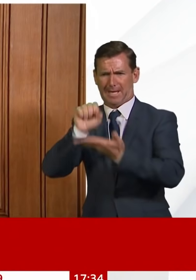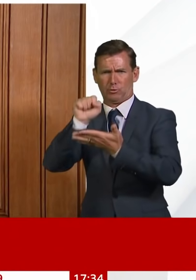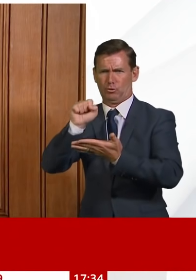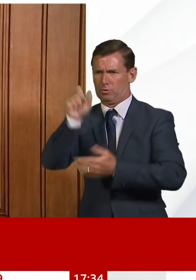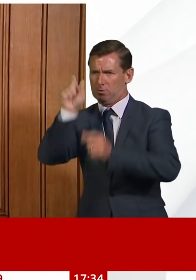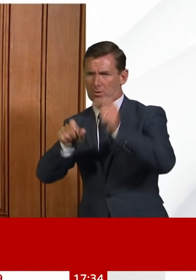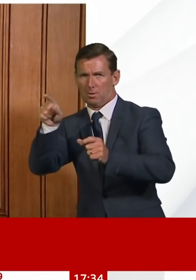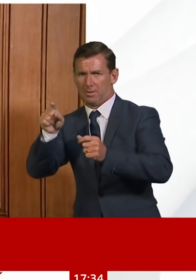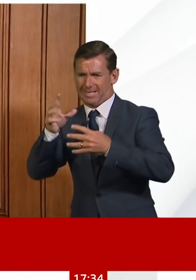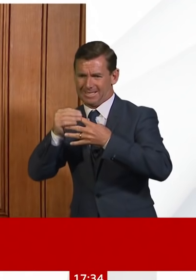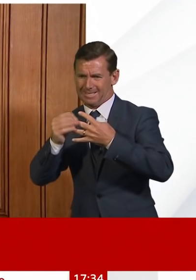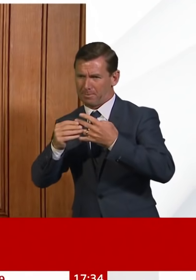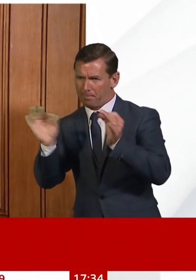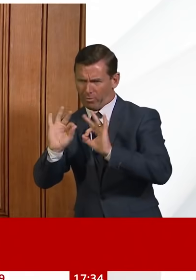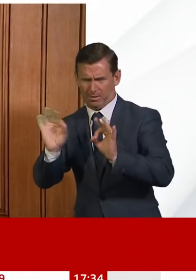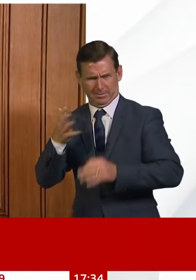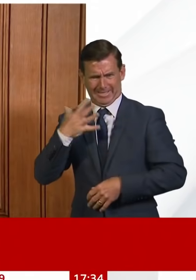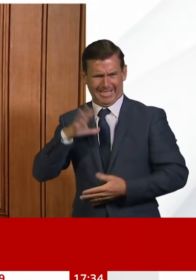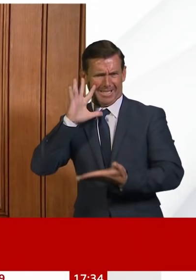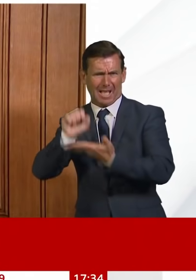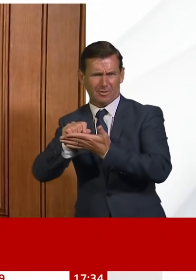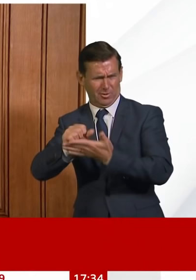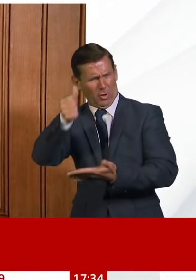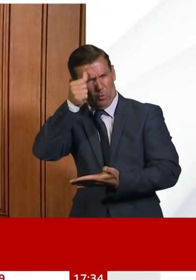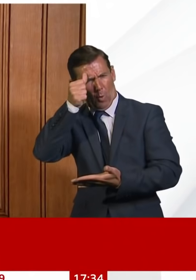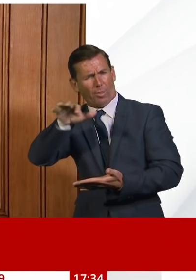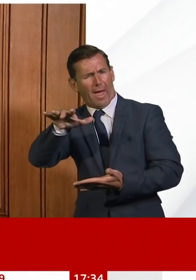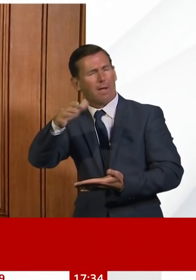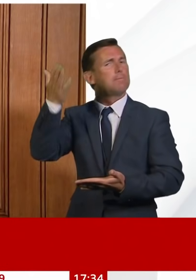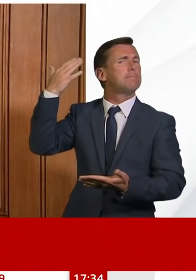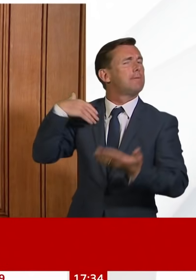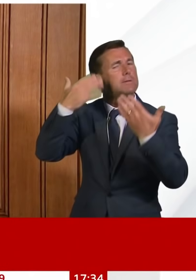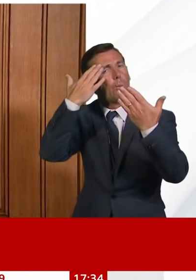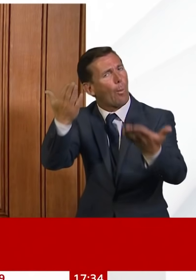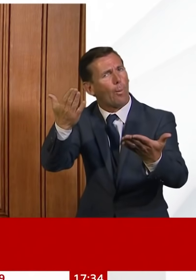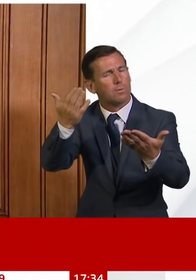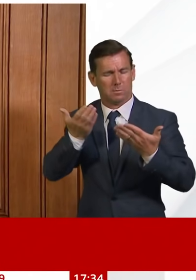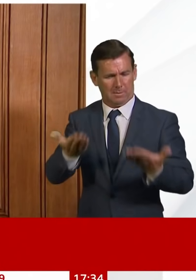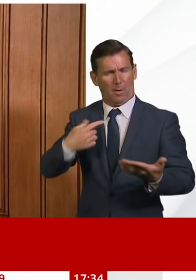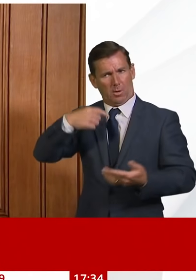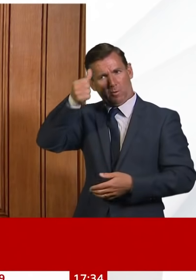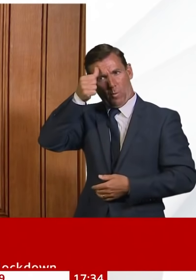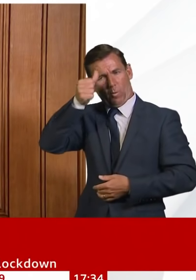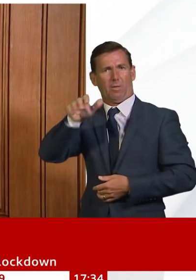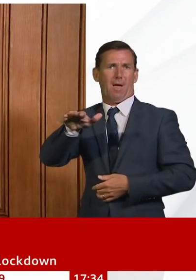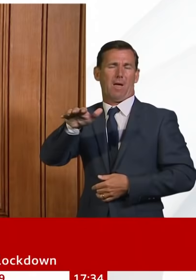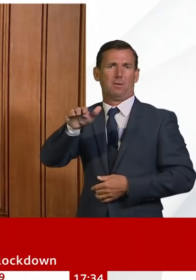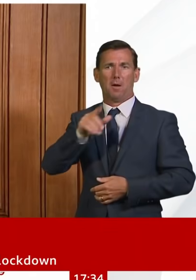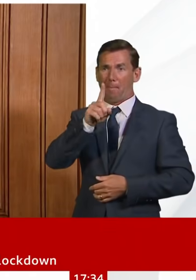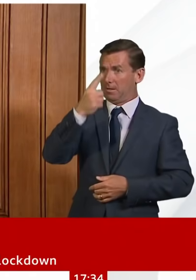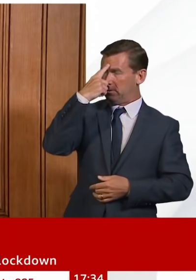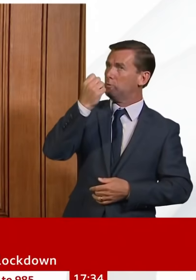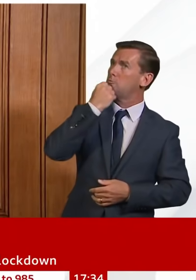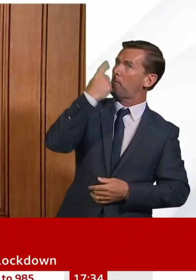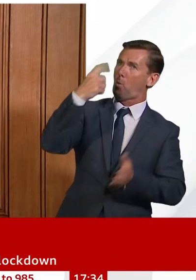clear on that. We recognise they exist now. But the extent to which they are the primary problem,